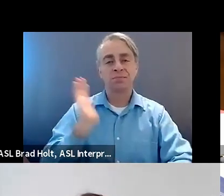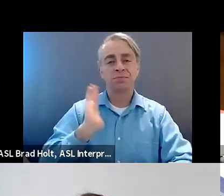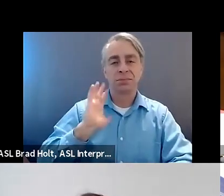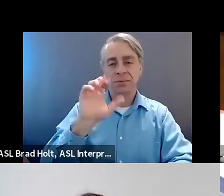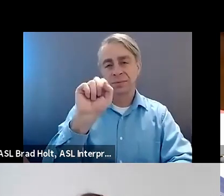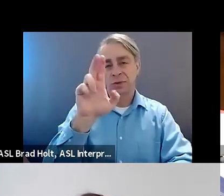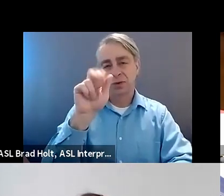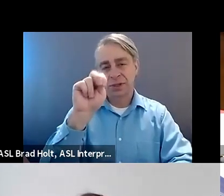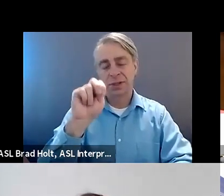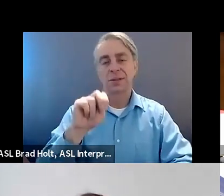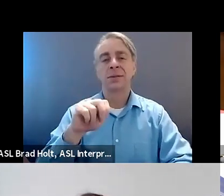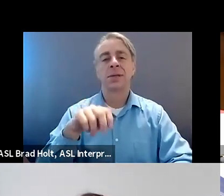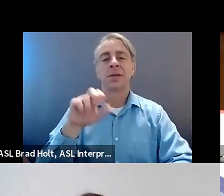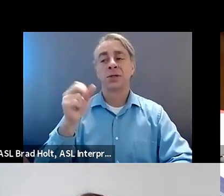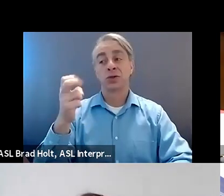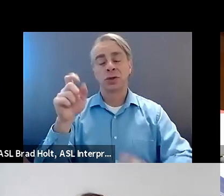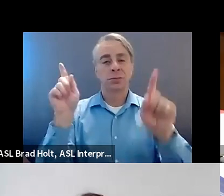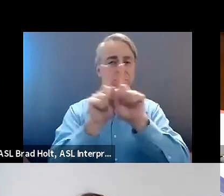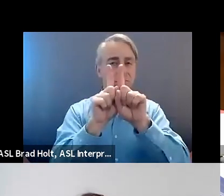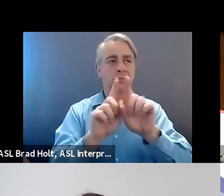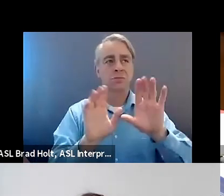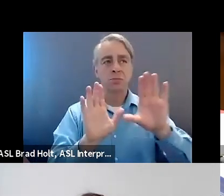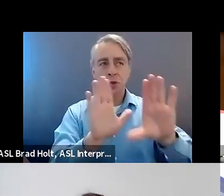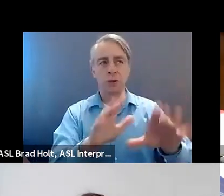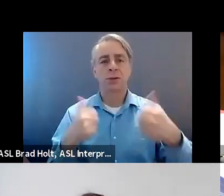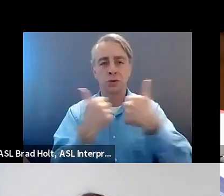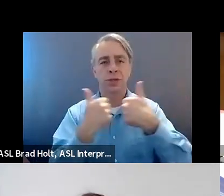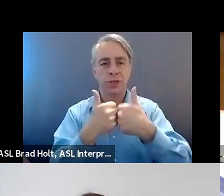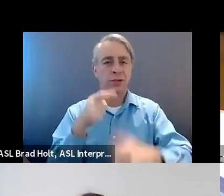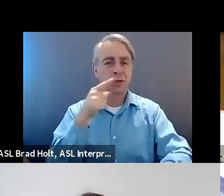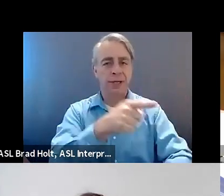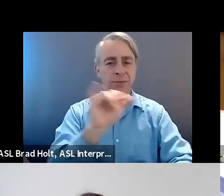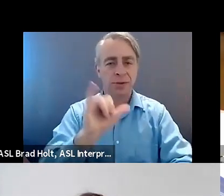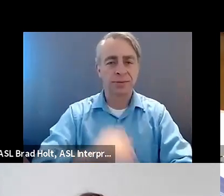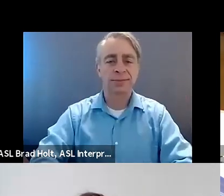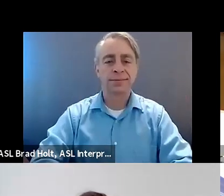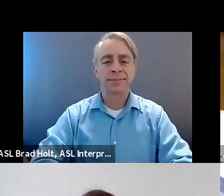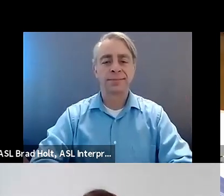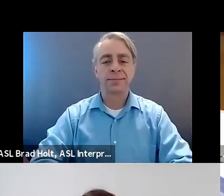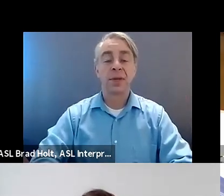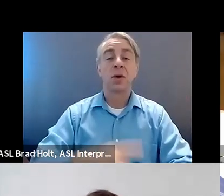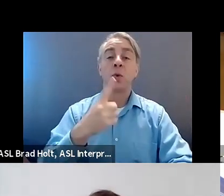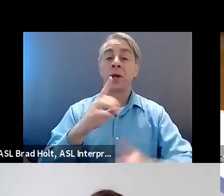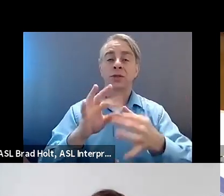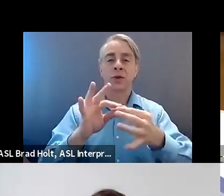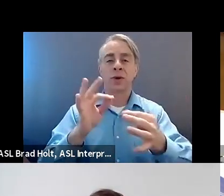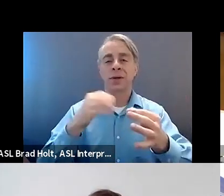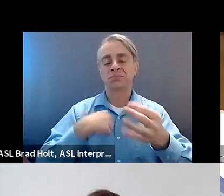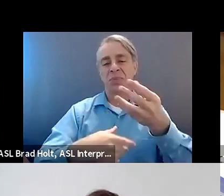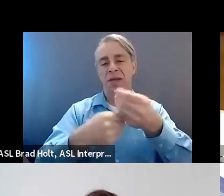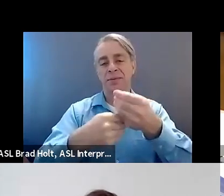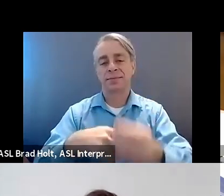and challenged him, his wonderful compliment. And just as one side story about the pushing, Ed has a